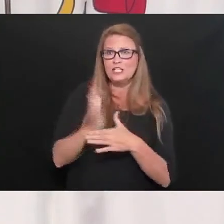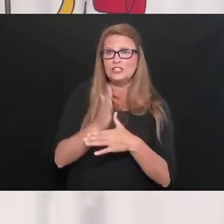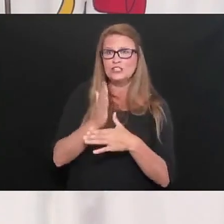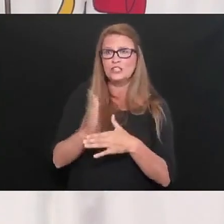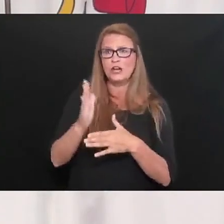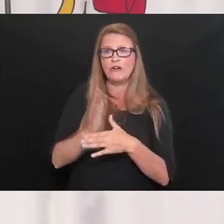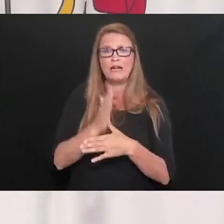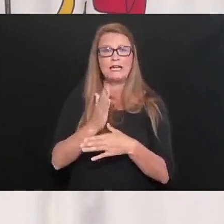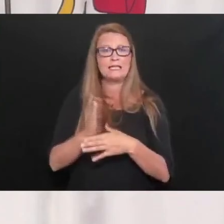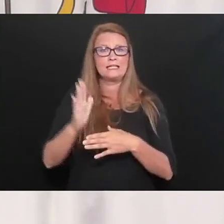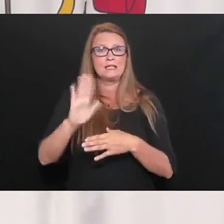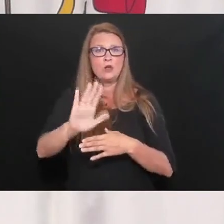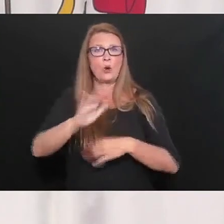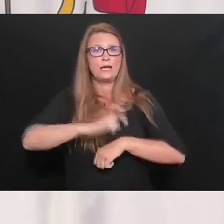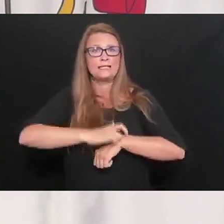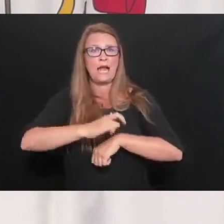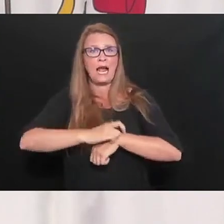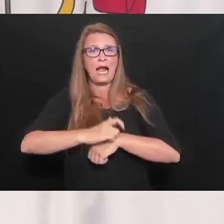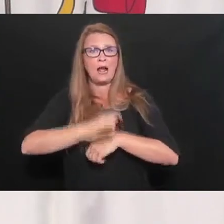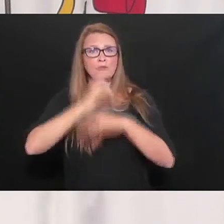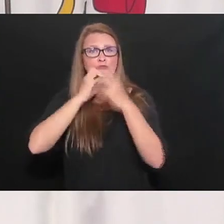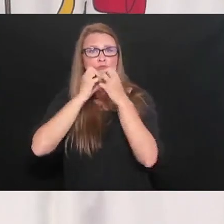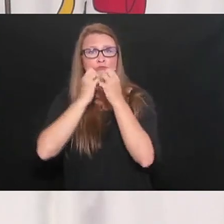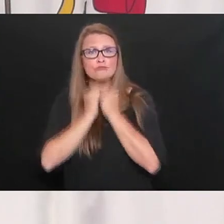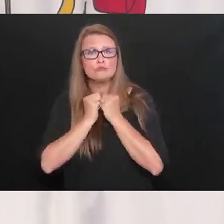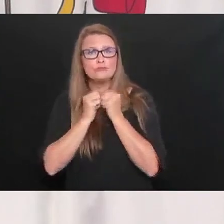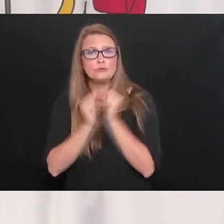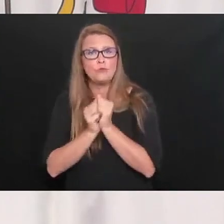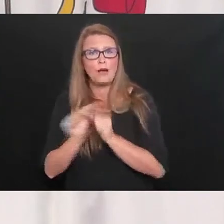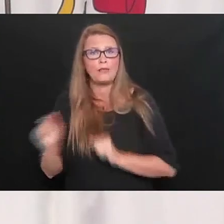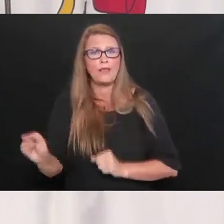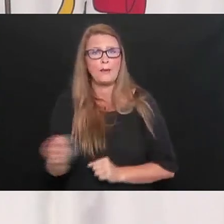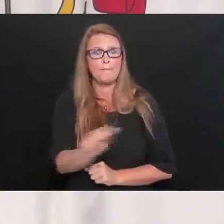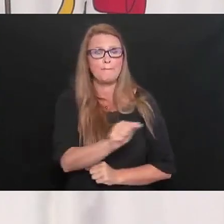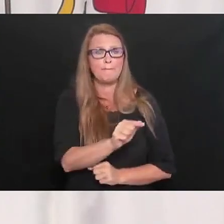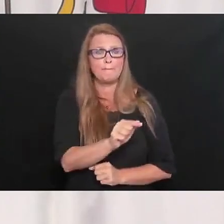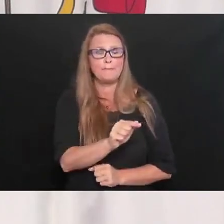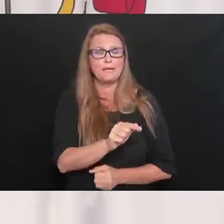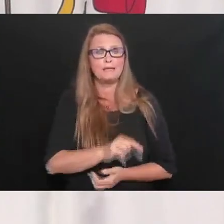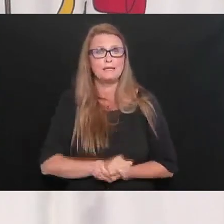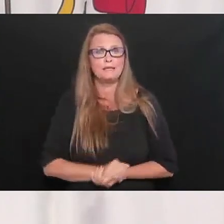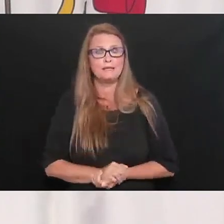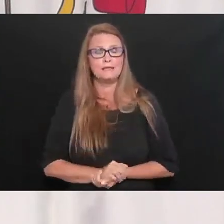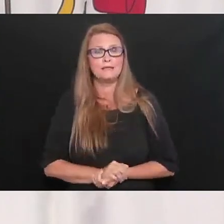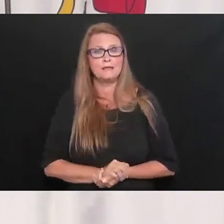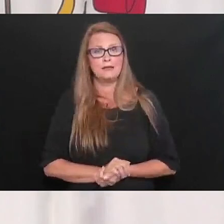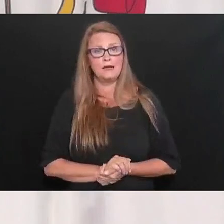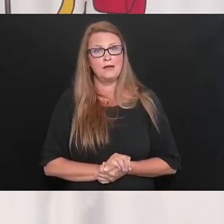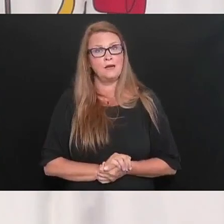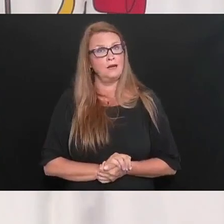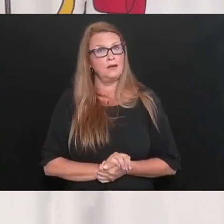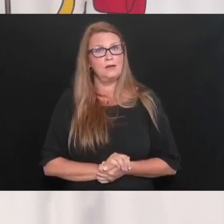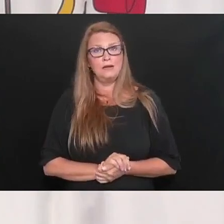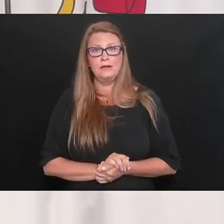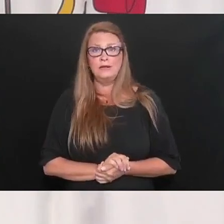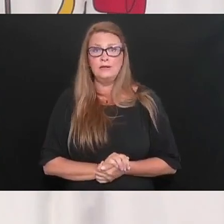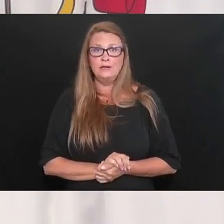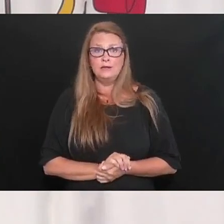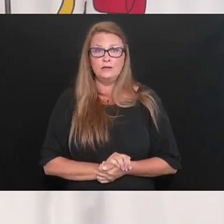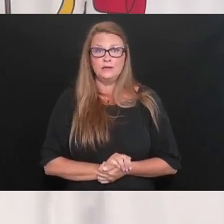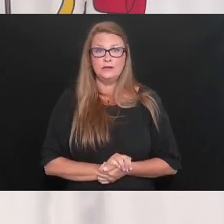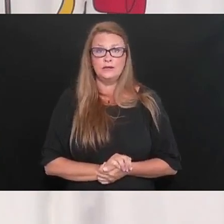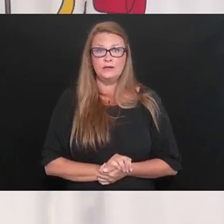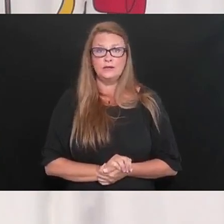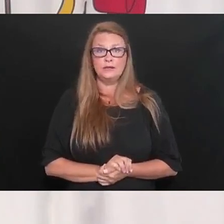them while they're in the hospital, and God forbid that we lose them, but going